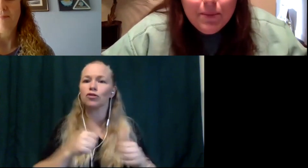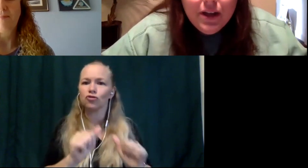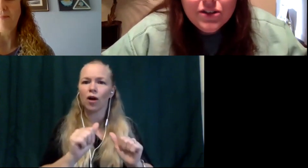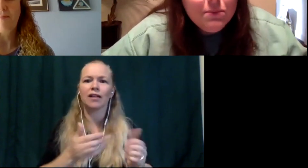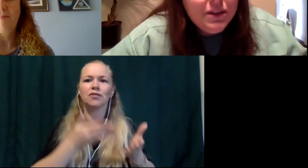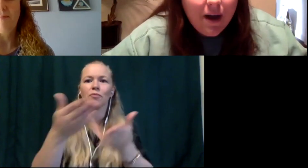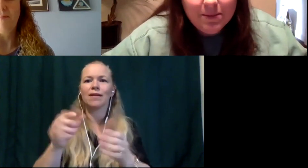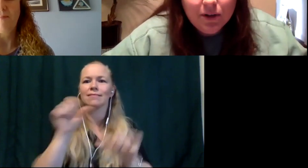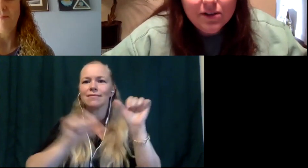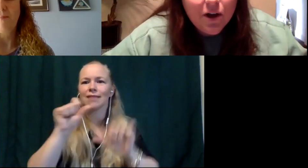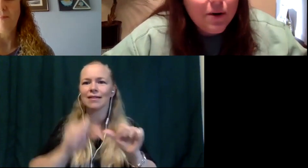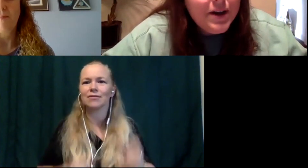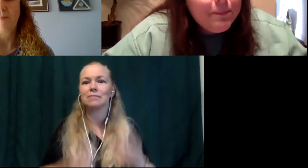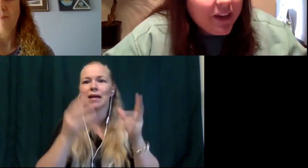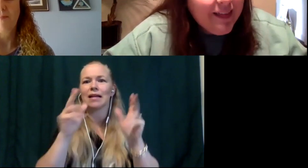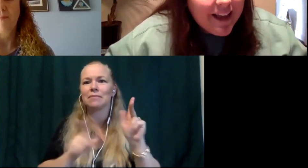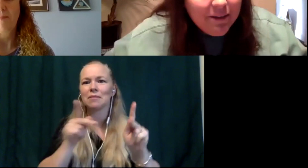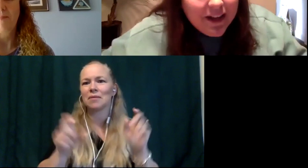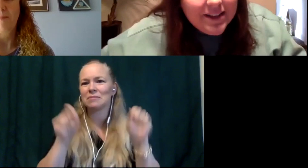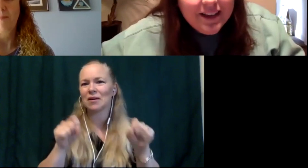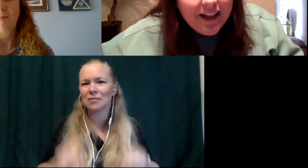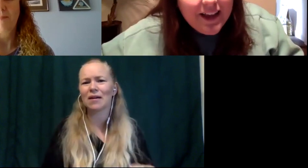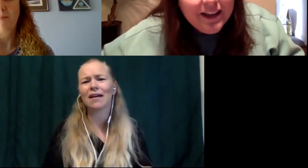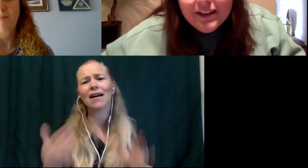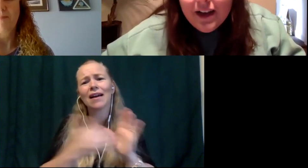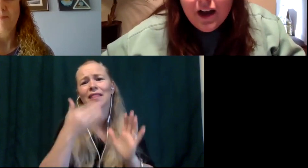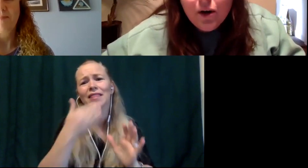many people as humanly possible. So again,